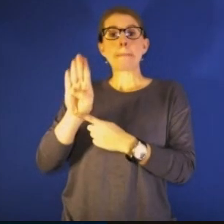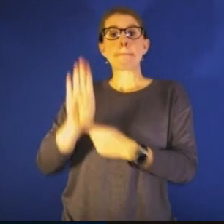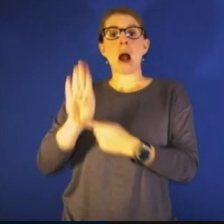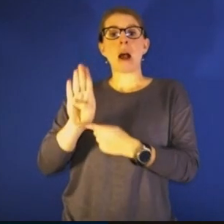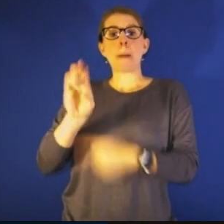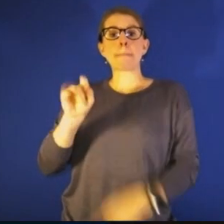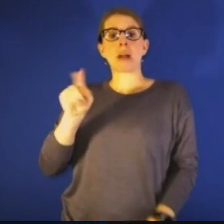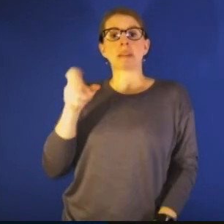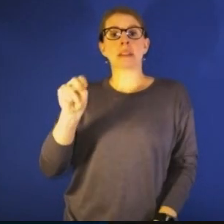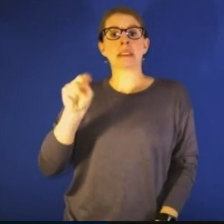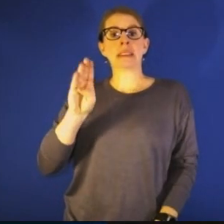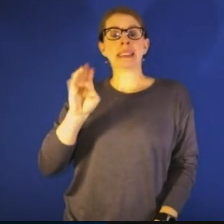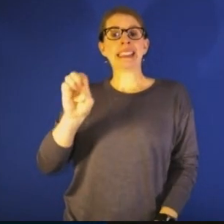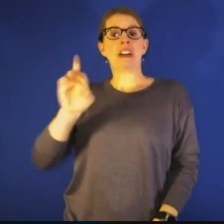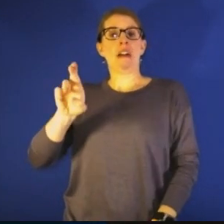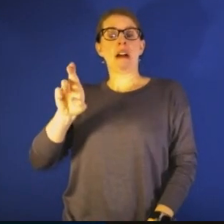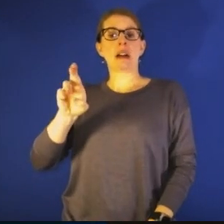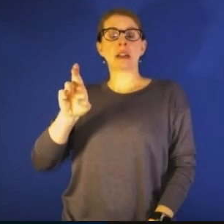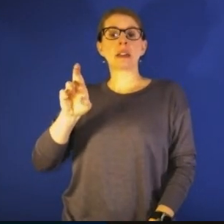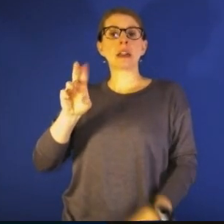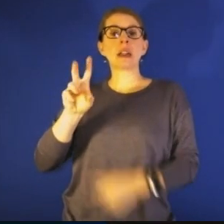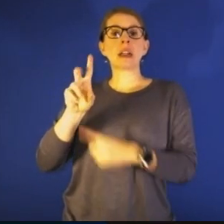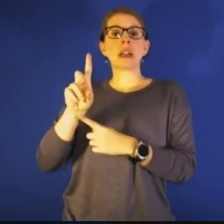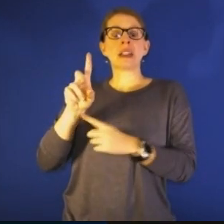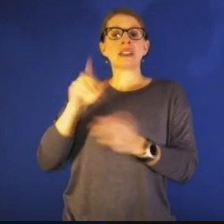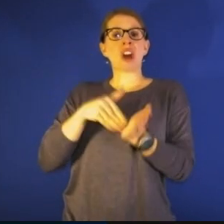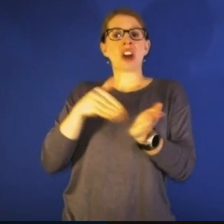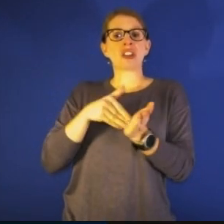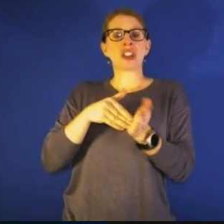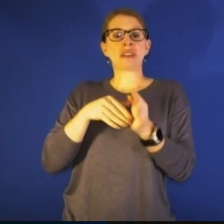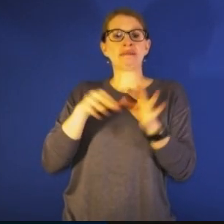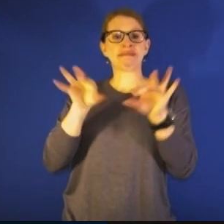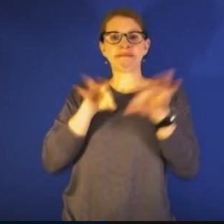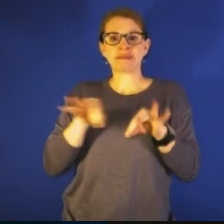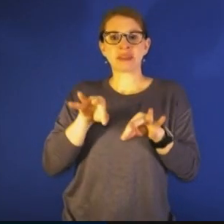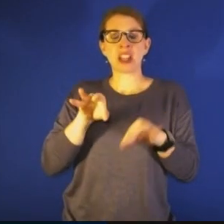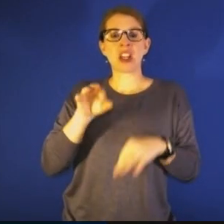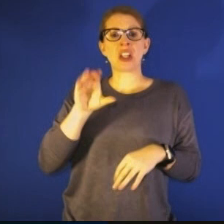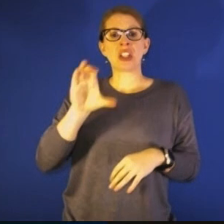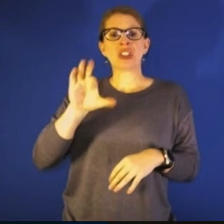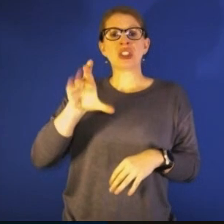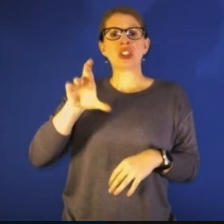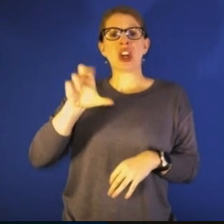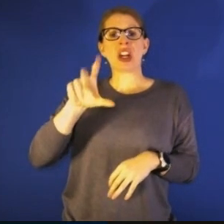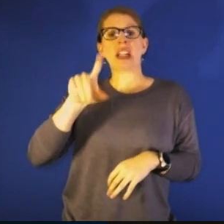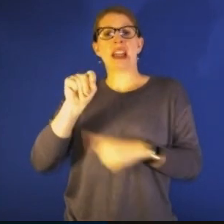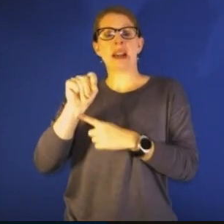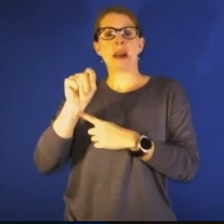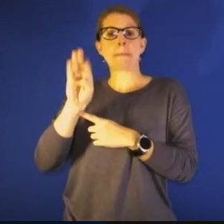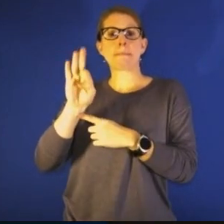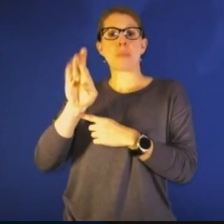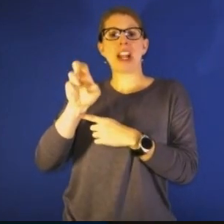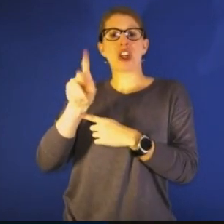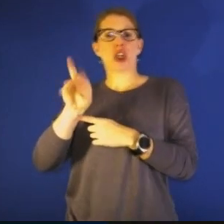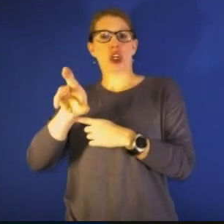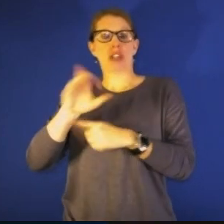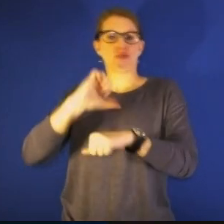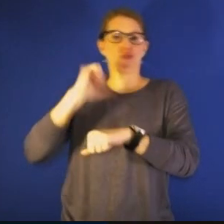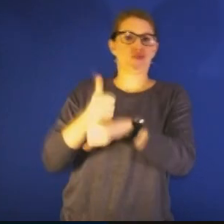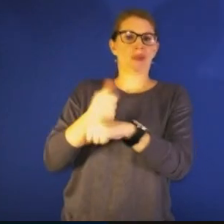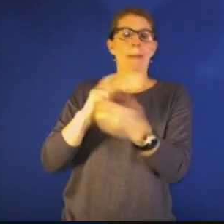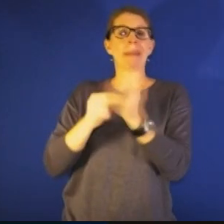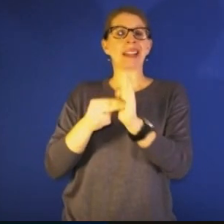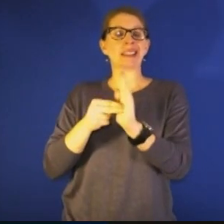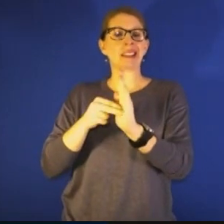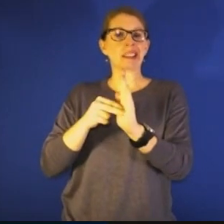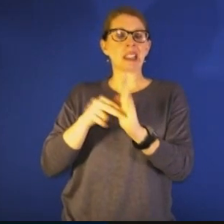doctor described as putting circuit breakers back in place, targeted restrictions to flatten the curve, slow the spread. I wanted to know